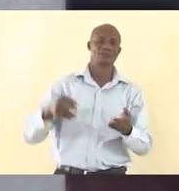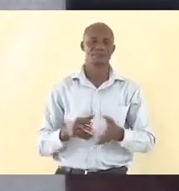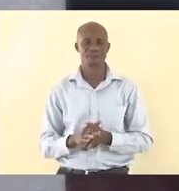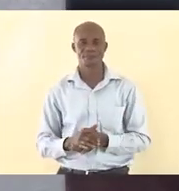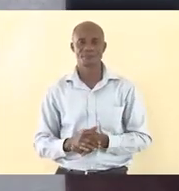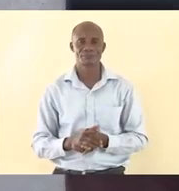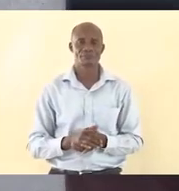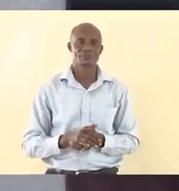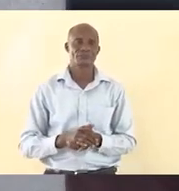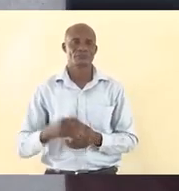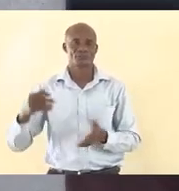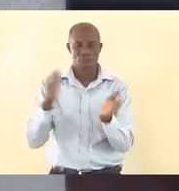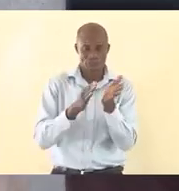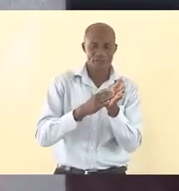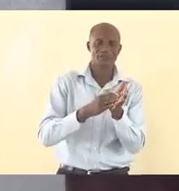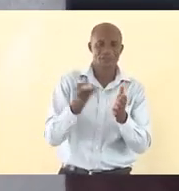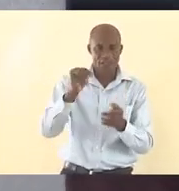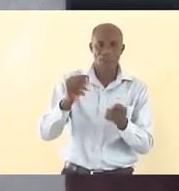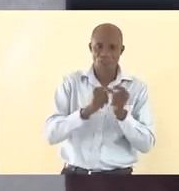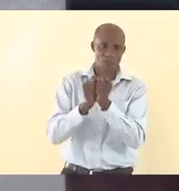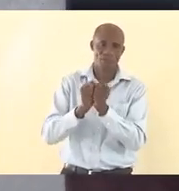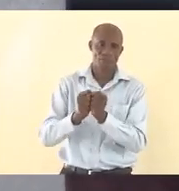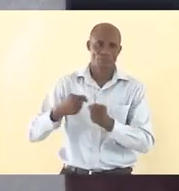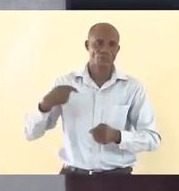together is absolutely important. Yes, we tend to divorce